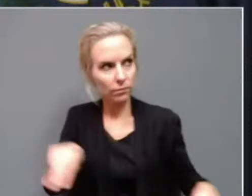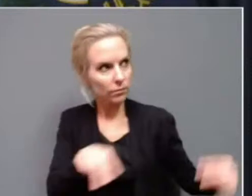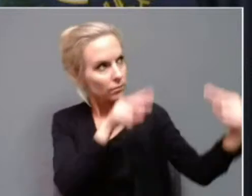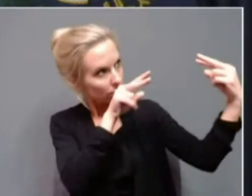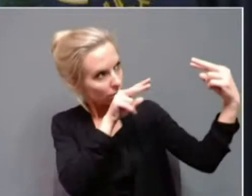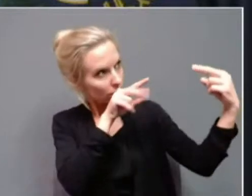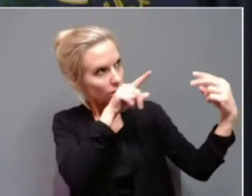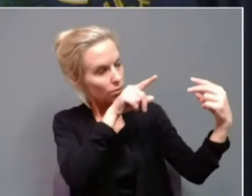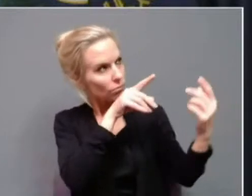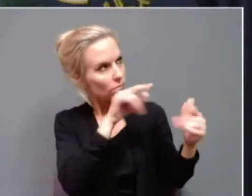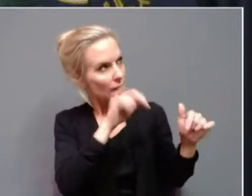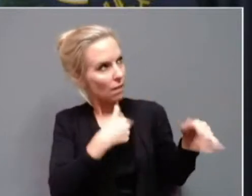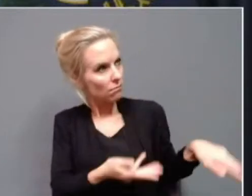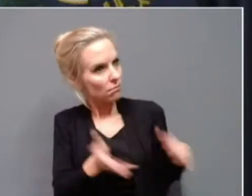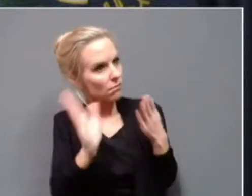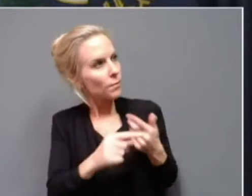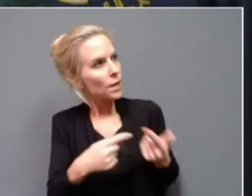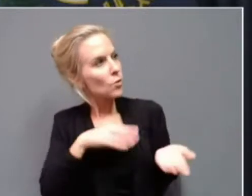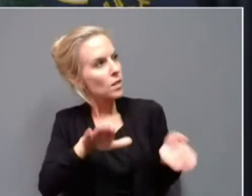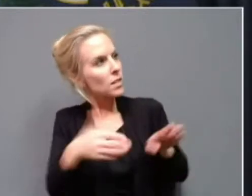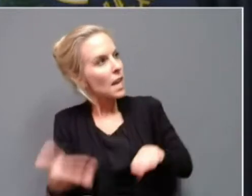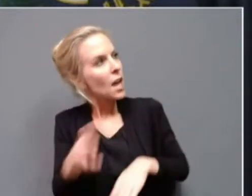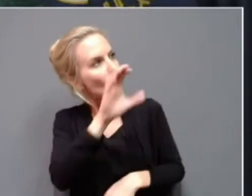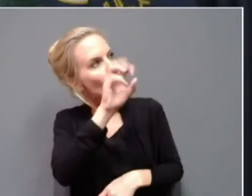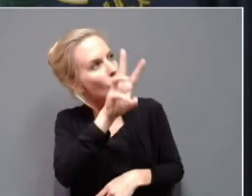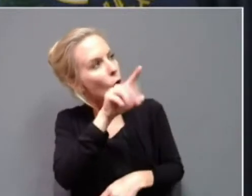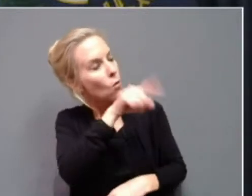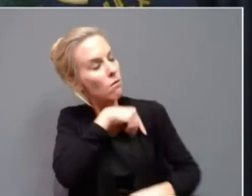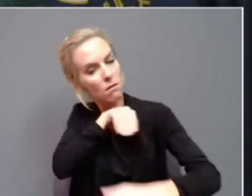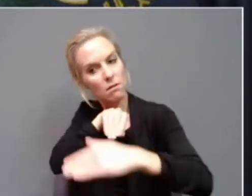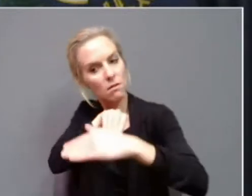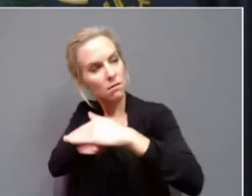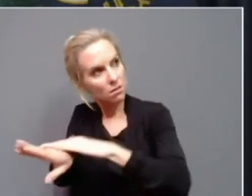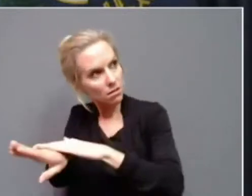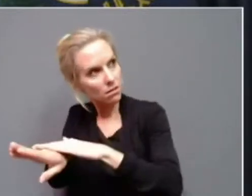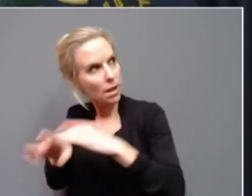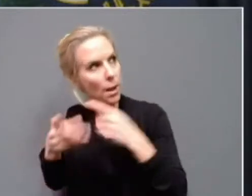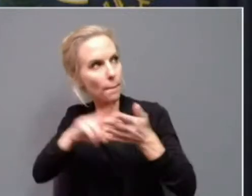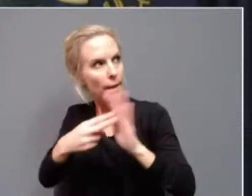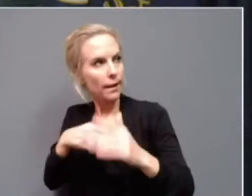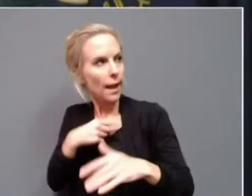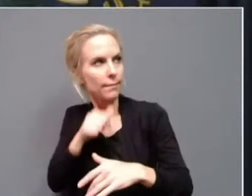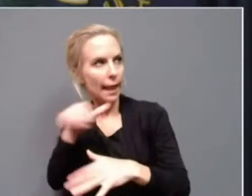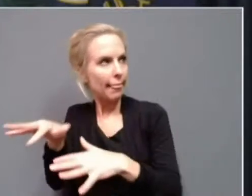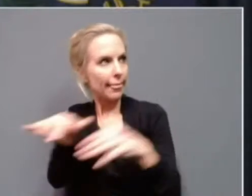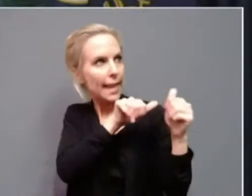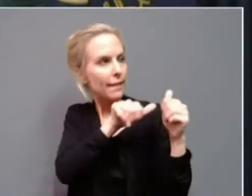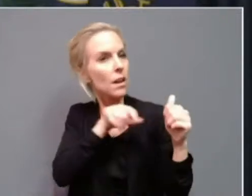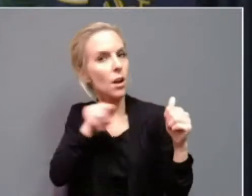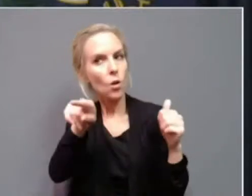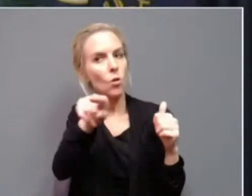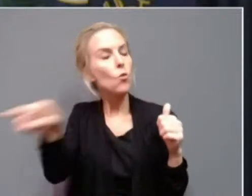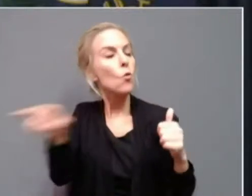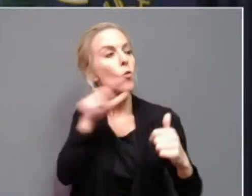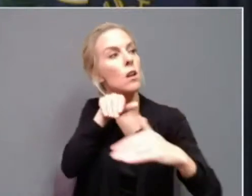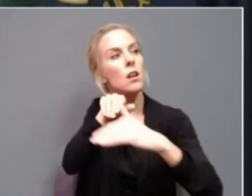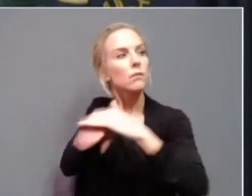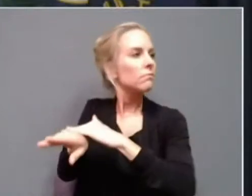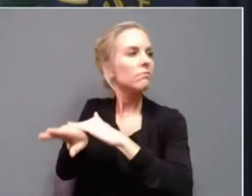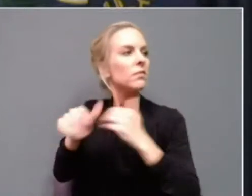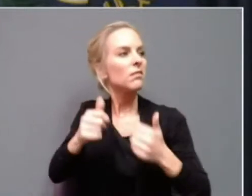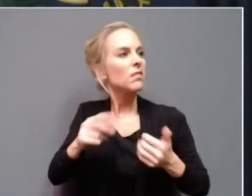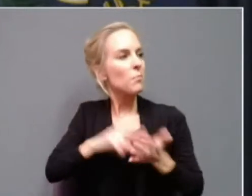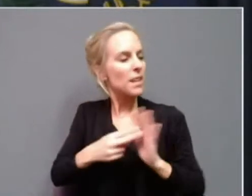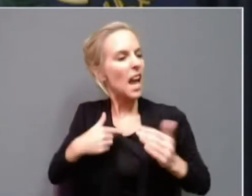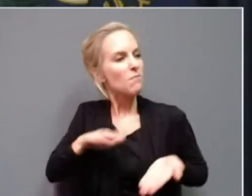row. People come in here and they don't come out. These people in these rooms, they're not gonna live. They're gonna die. I'm